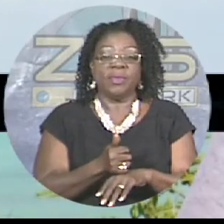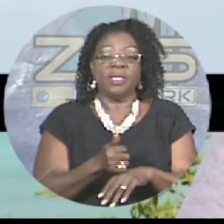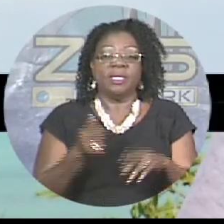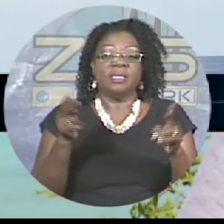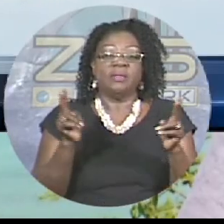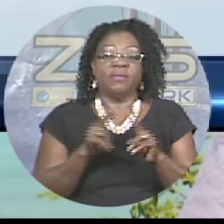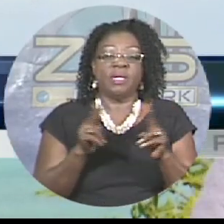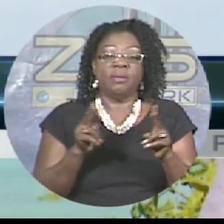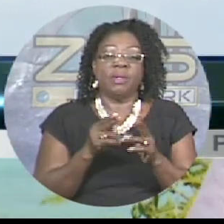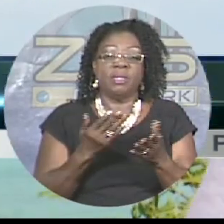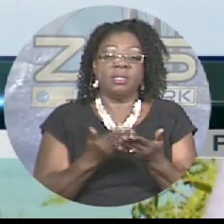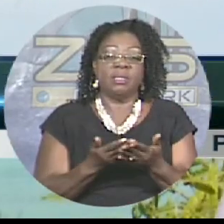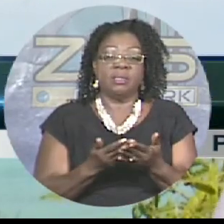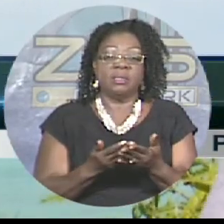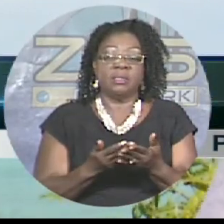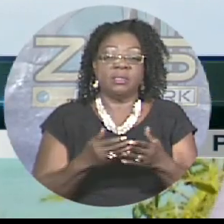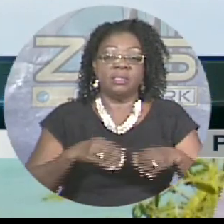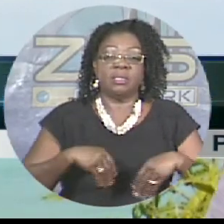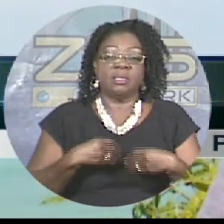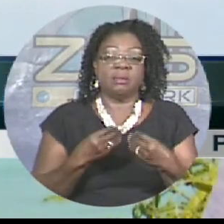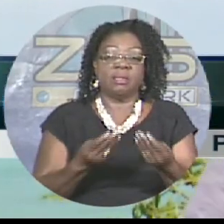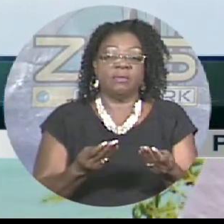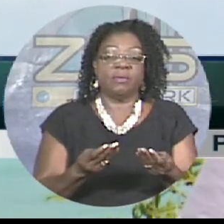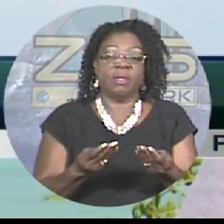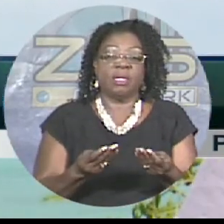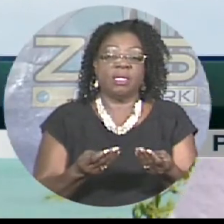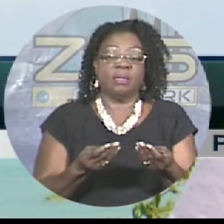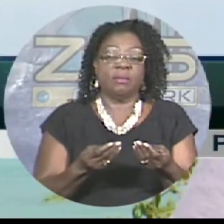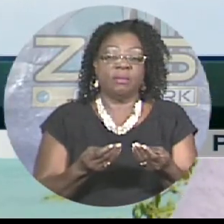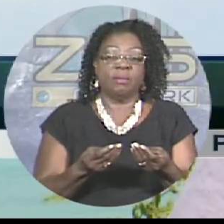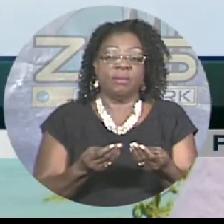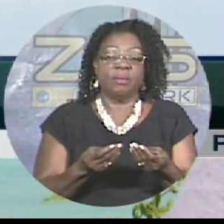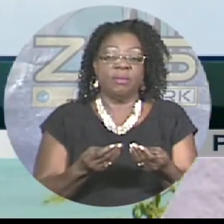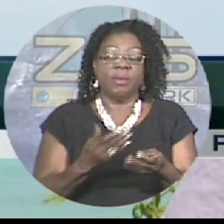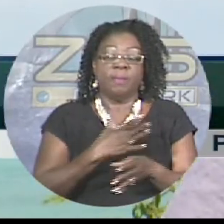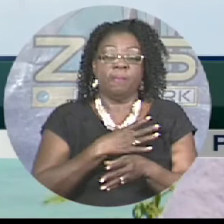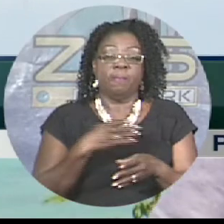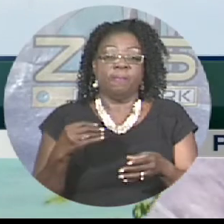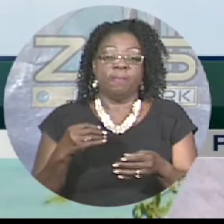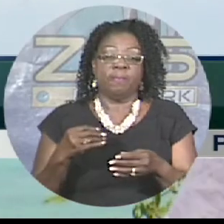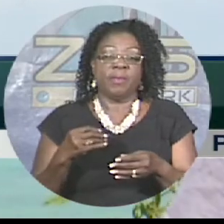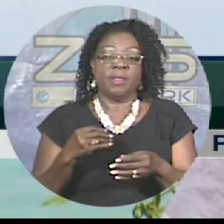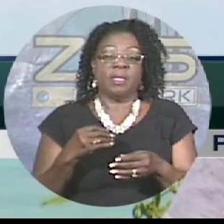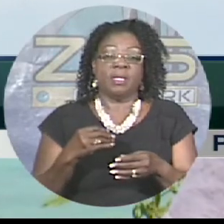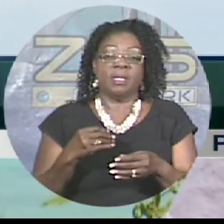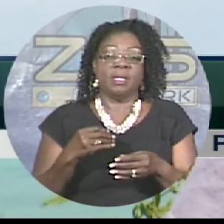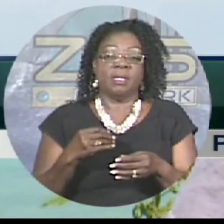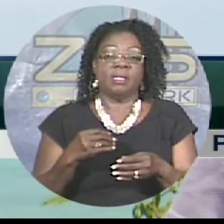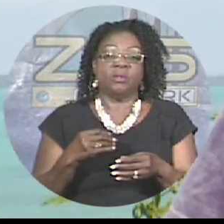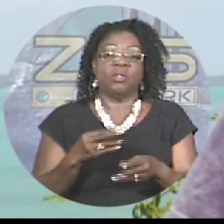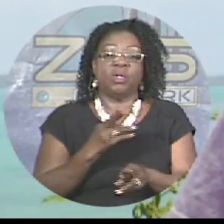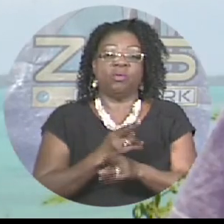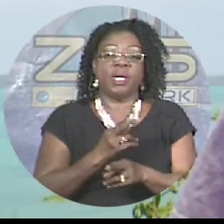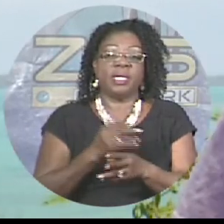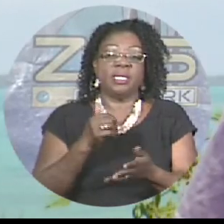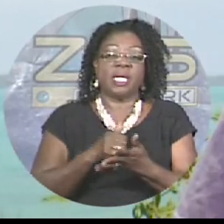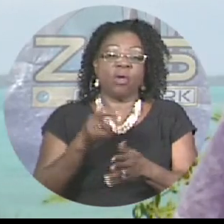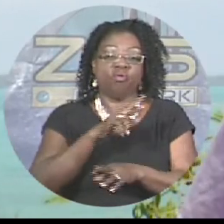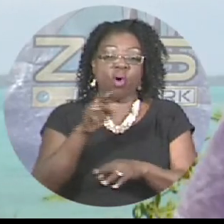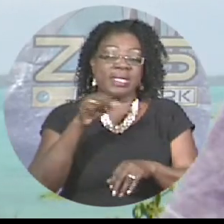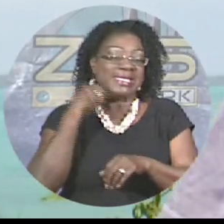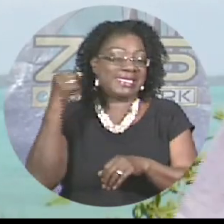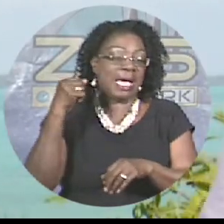very good to the company. This is where we did all of our testing on our rejuvenation product, and in our opinion, it's only fit that Rock Sound be the first to